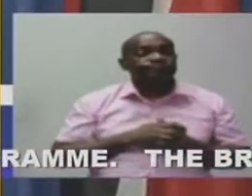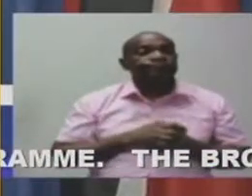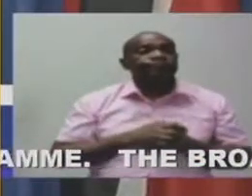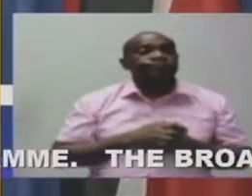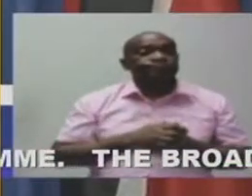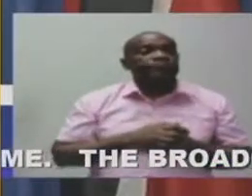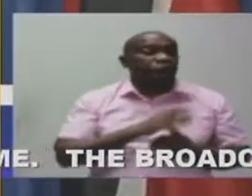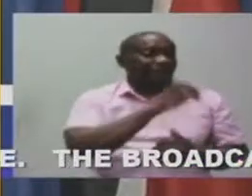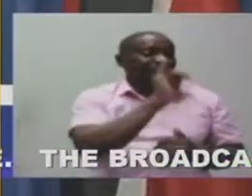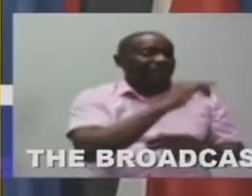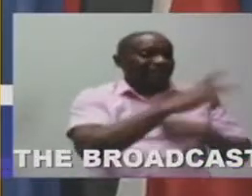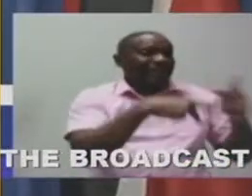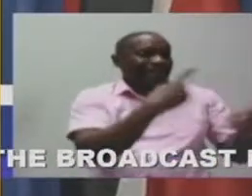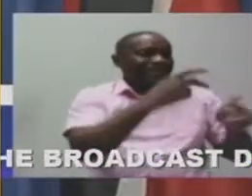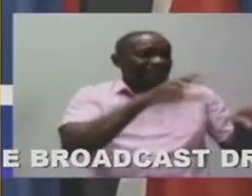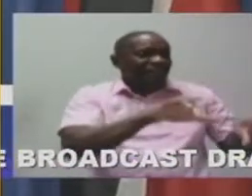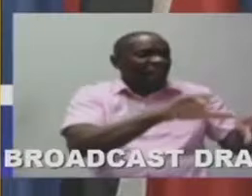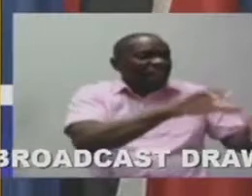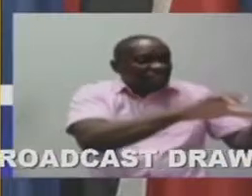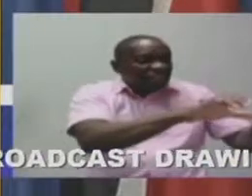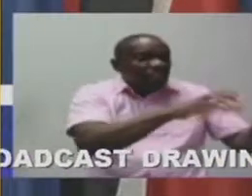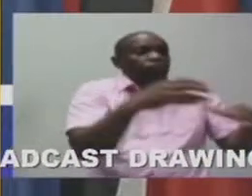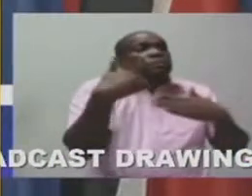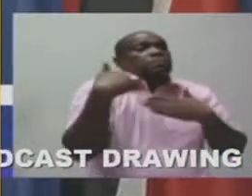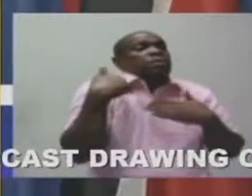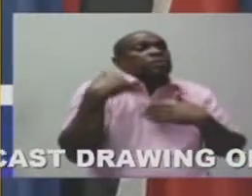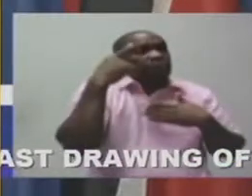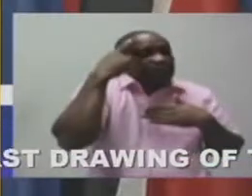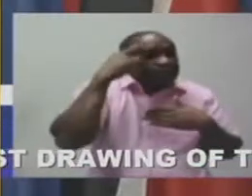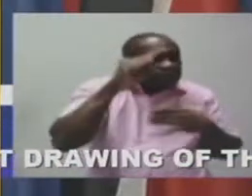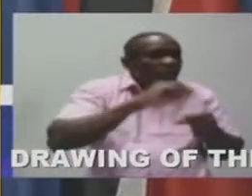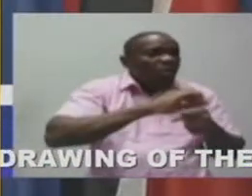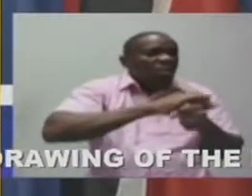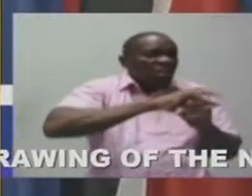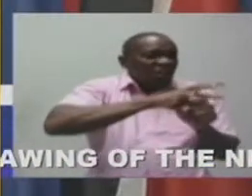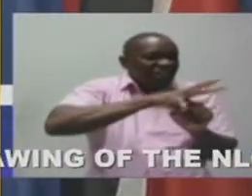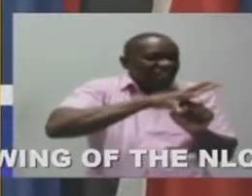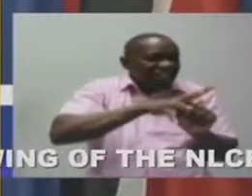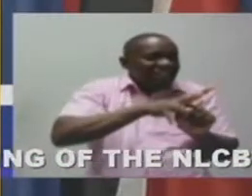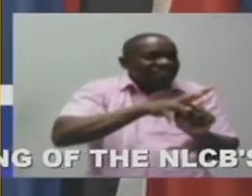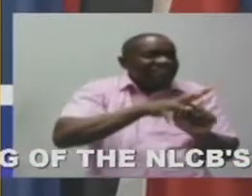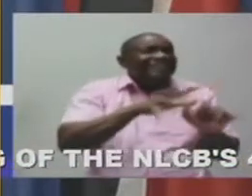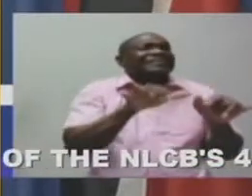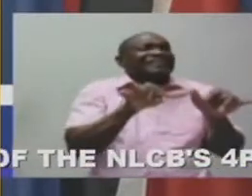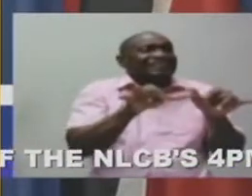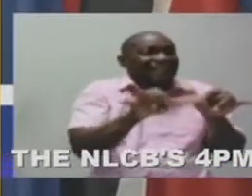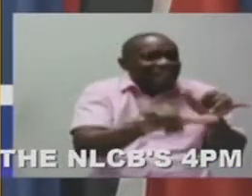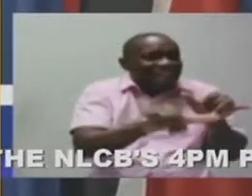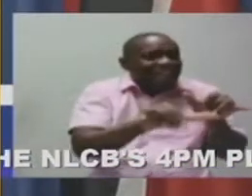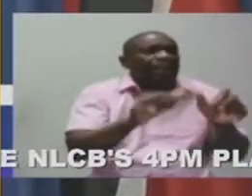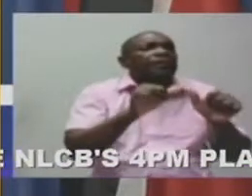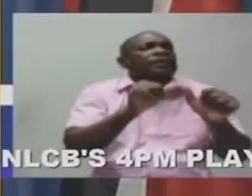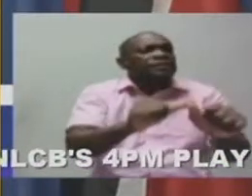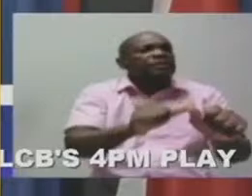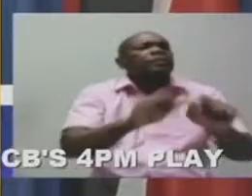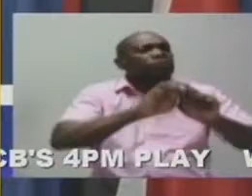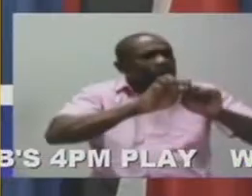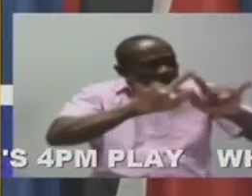that personal kind of understanding is. So that is, again, part of the pandemic